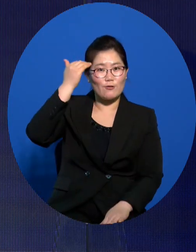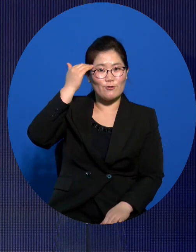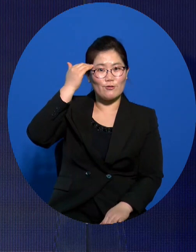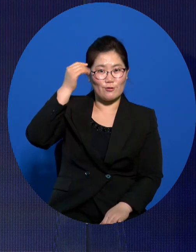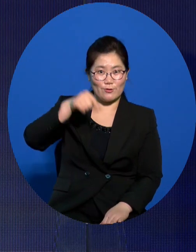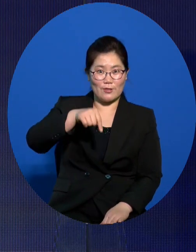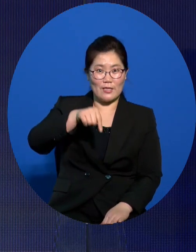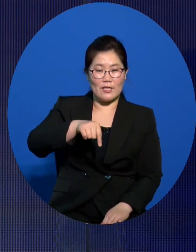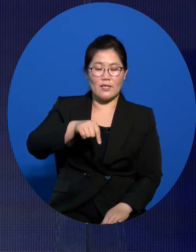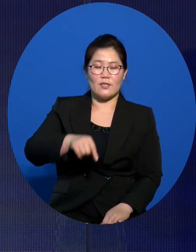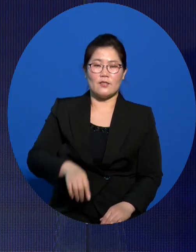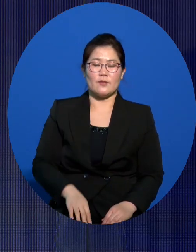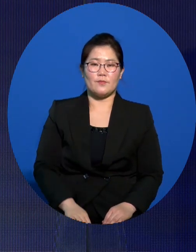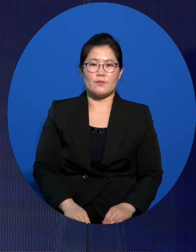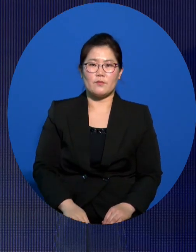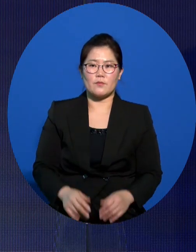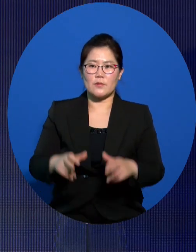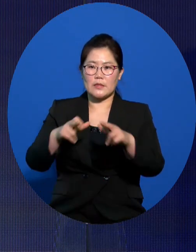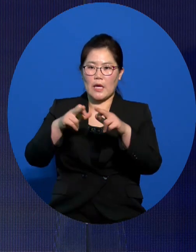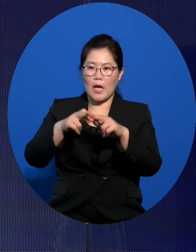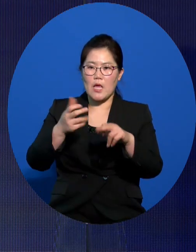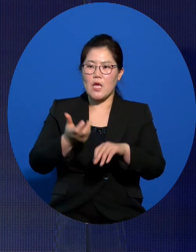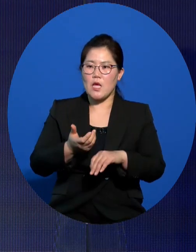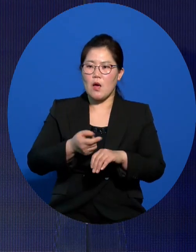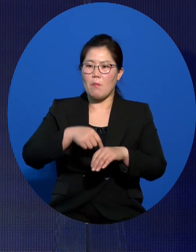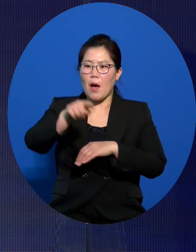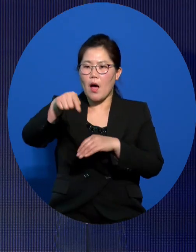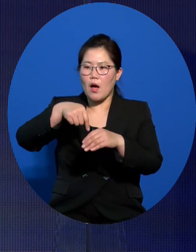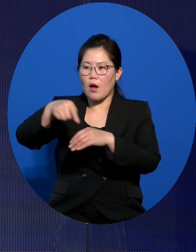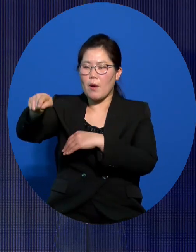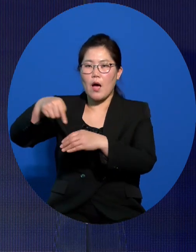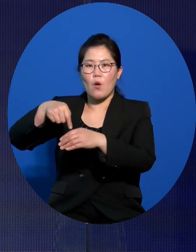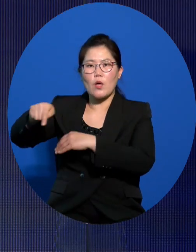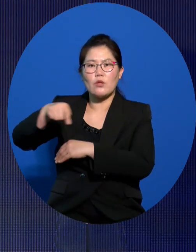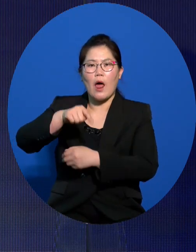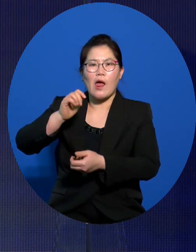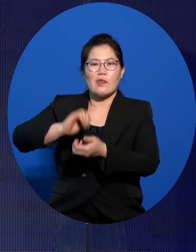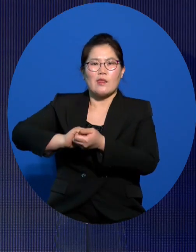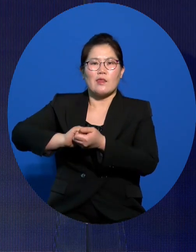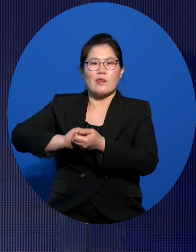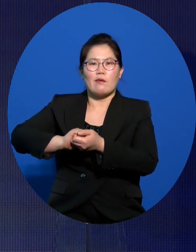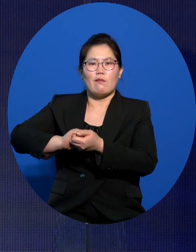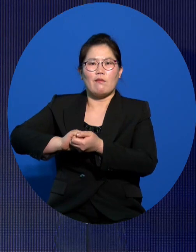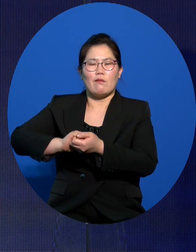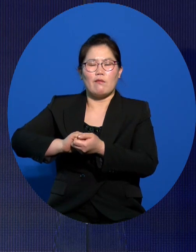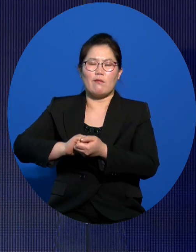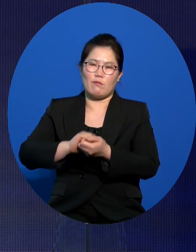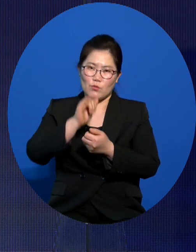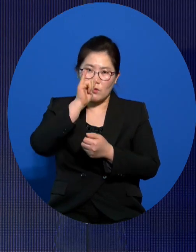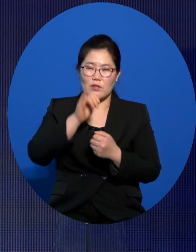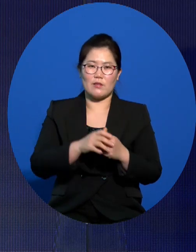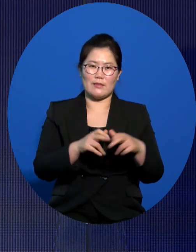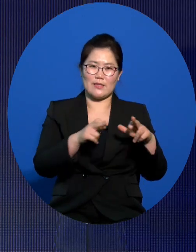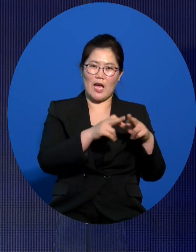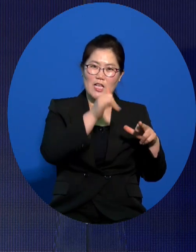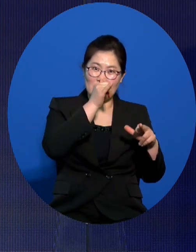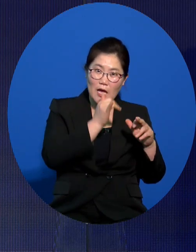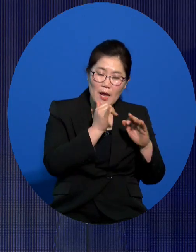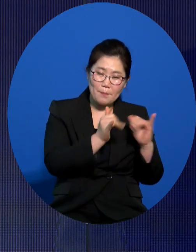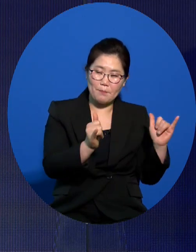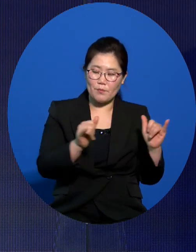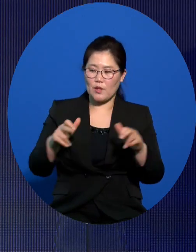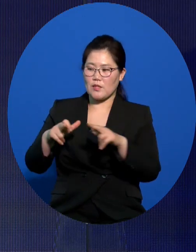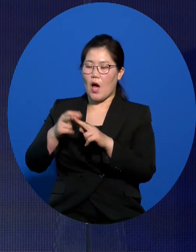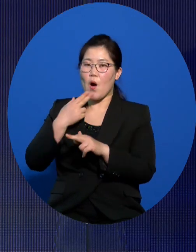there is an issue concerning the right to mobility of the persons with disabilities. I think that there are